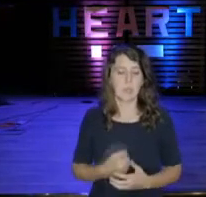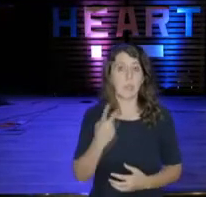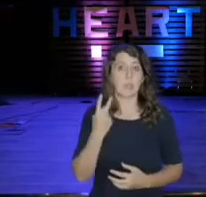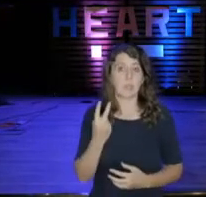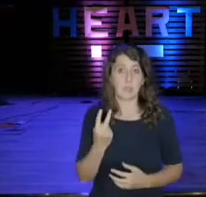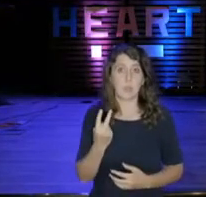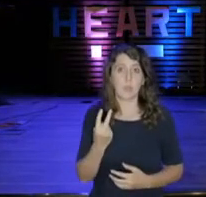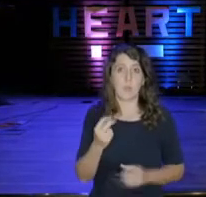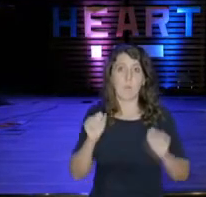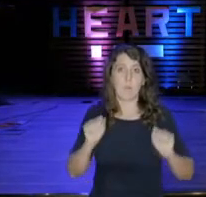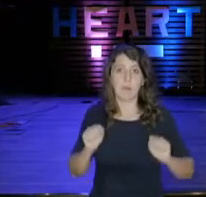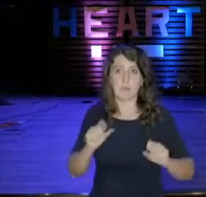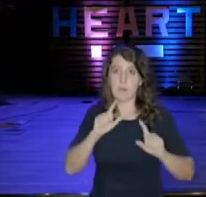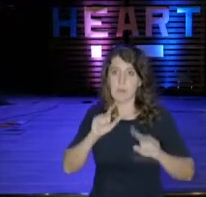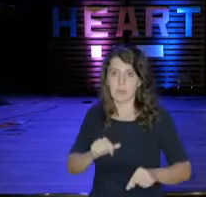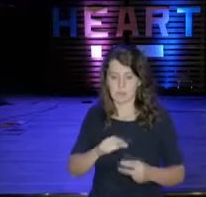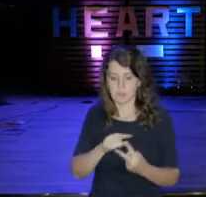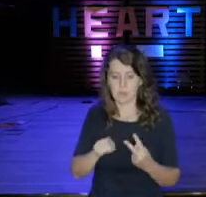are good.